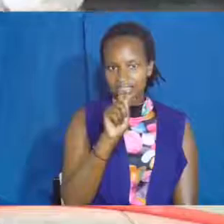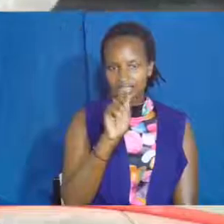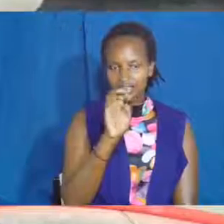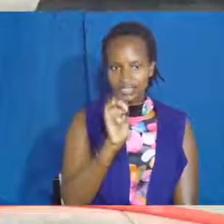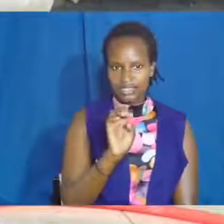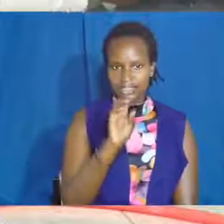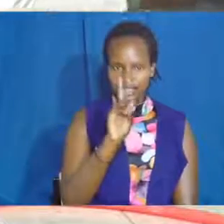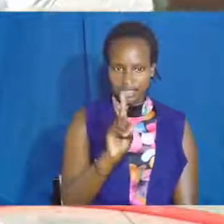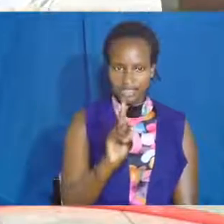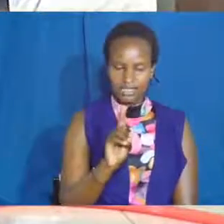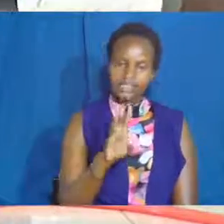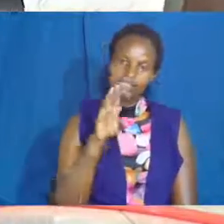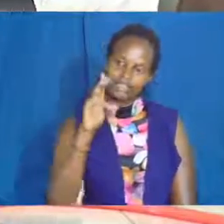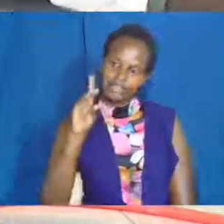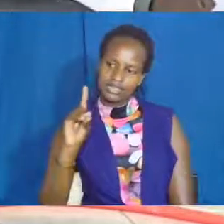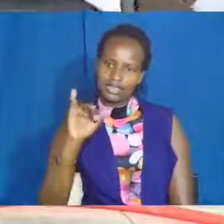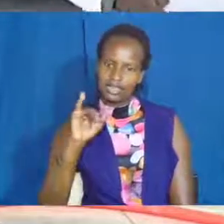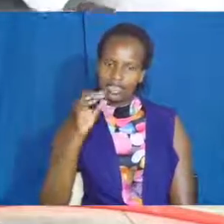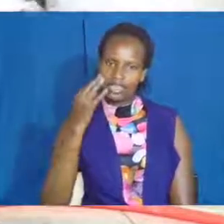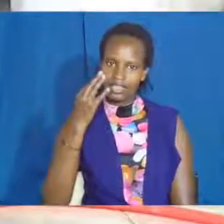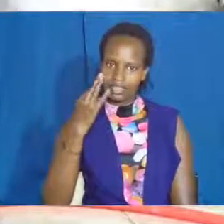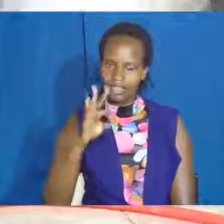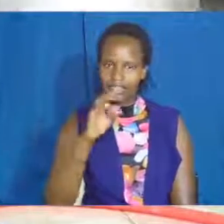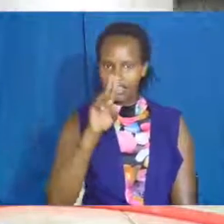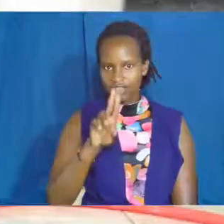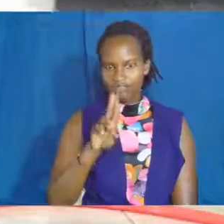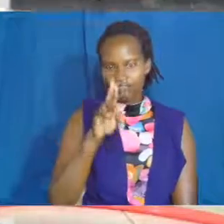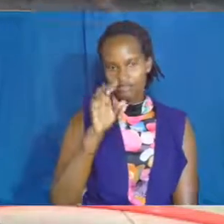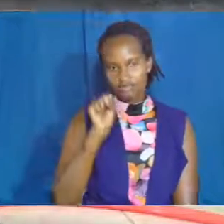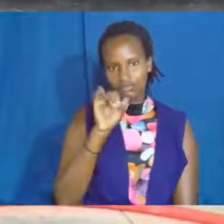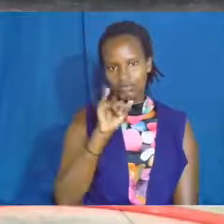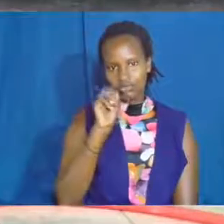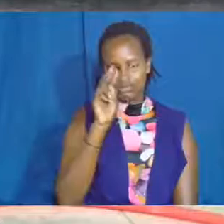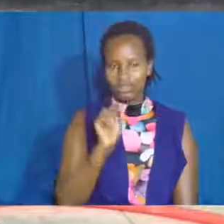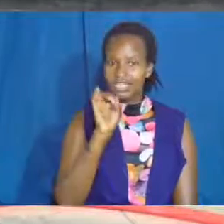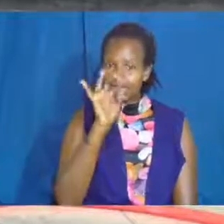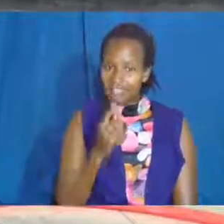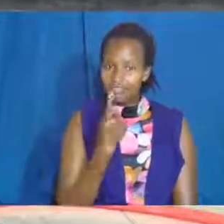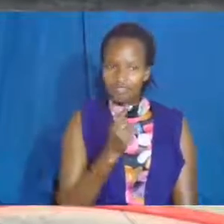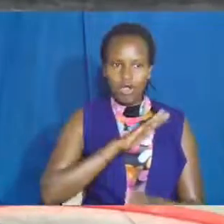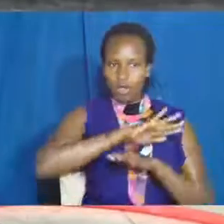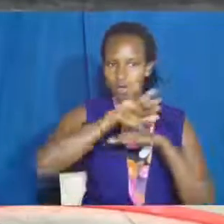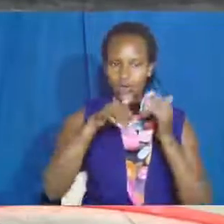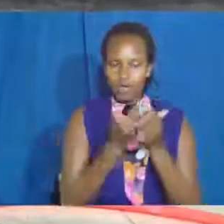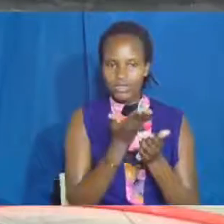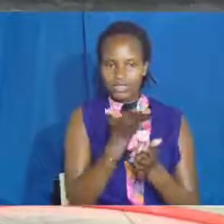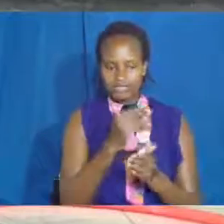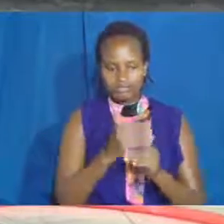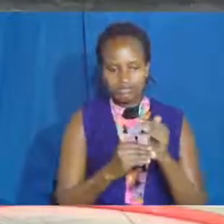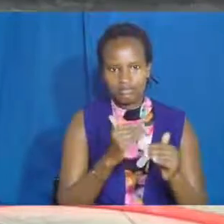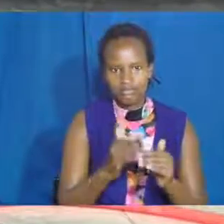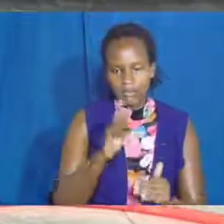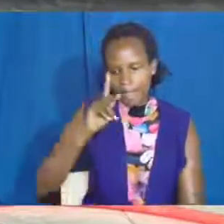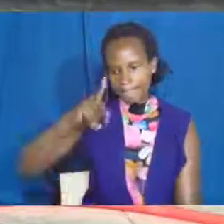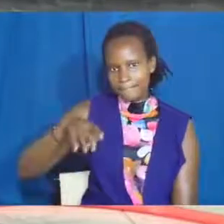All right. When they talk about these processes, we talked about passive movement.